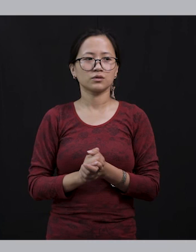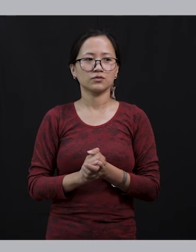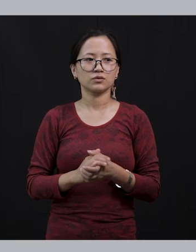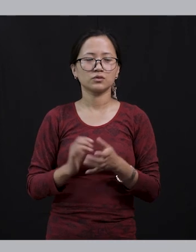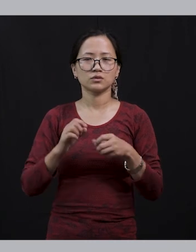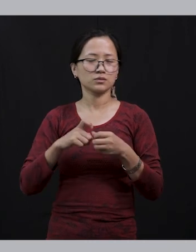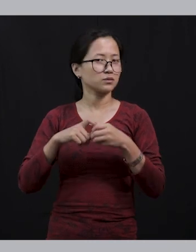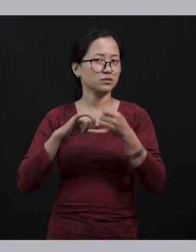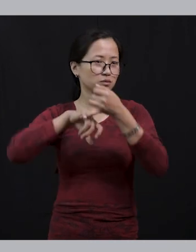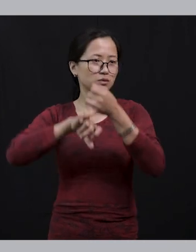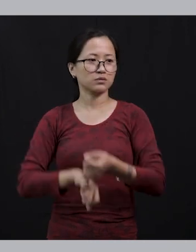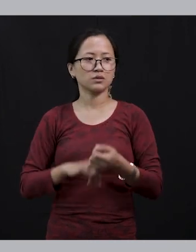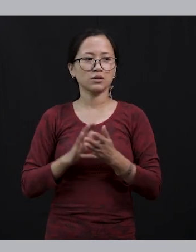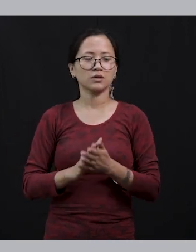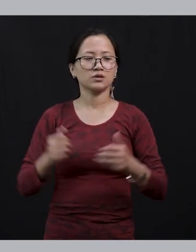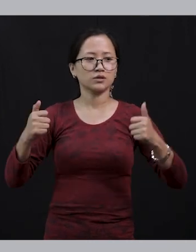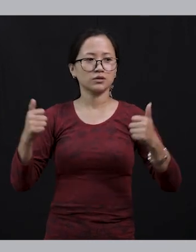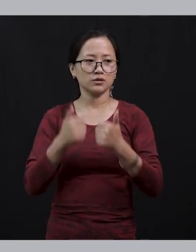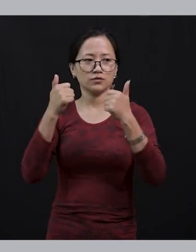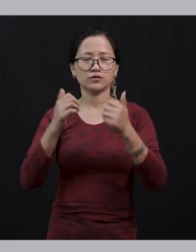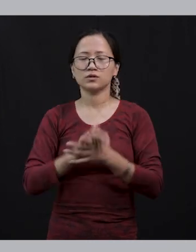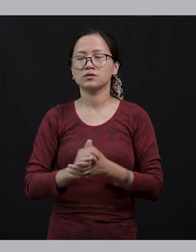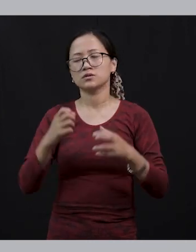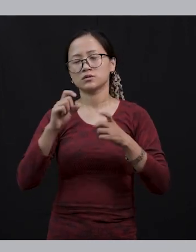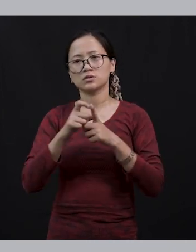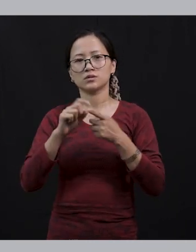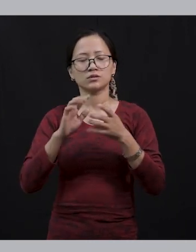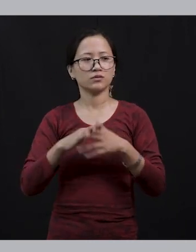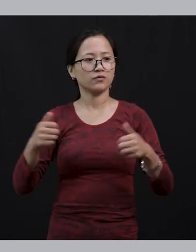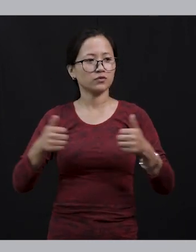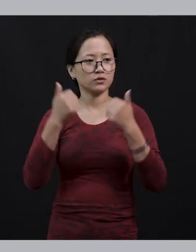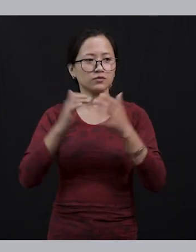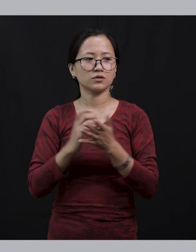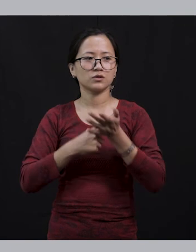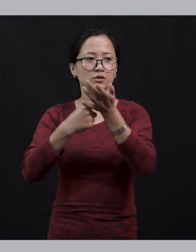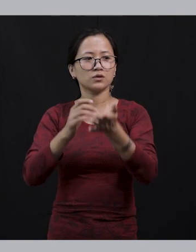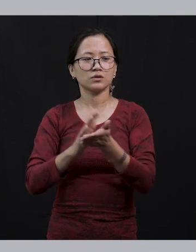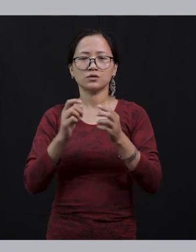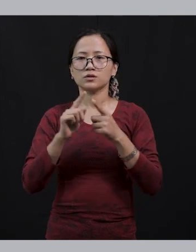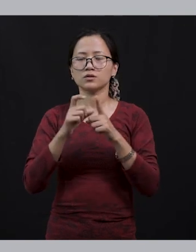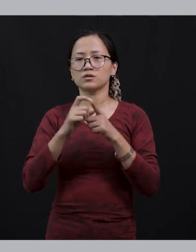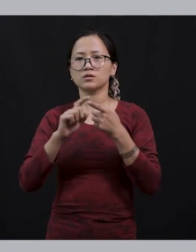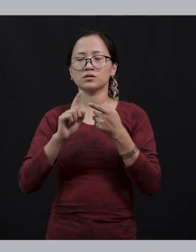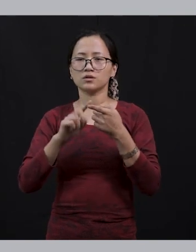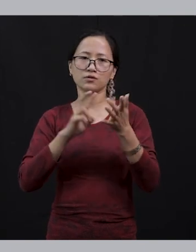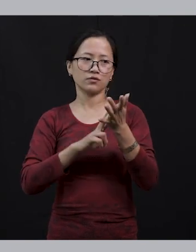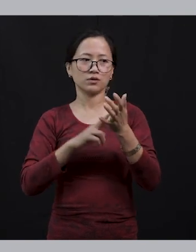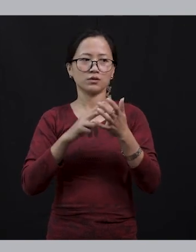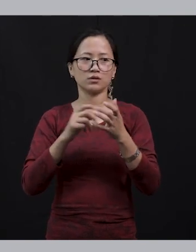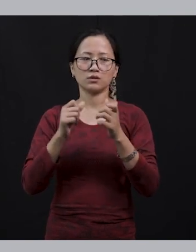Madurai, etc. And because of them, because of Malik Kafur and the army, they all started paying a